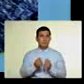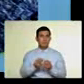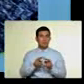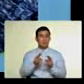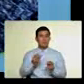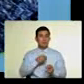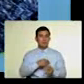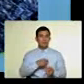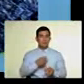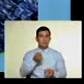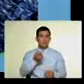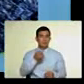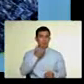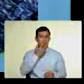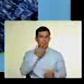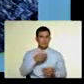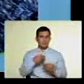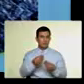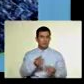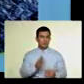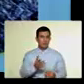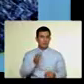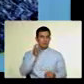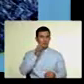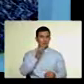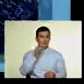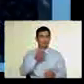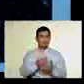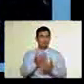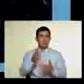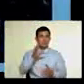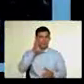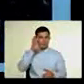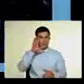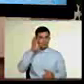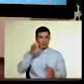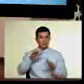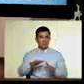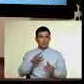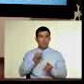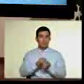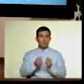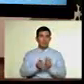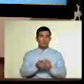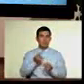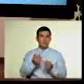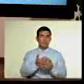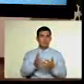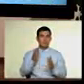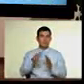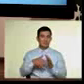nisbatan kamroq issiqlik beradi. O'zbekistonda Surxondaryo viloyatidan tosh ko'mir qazib